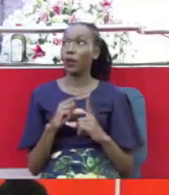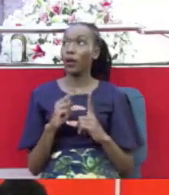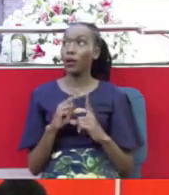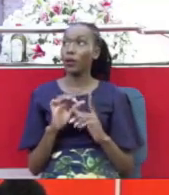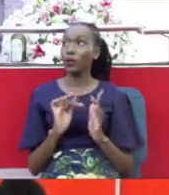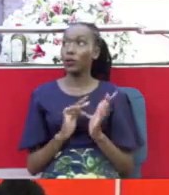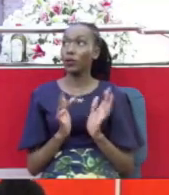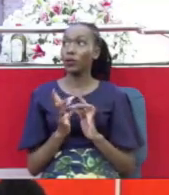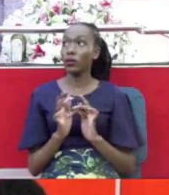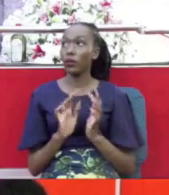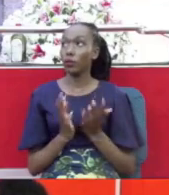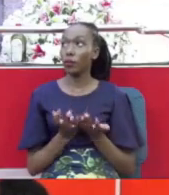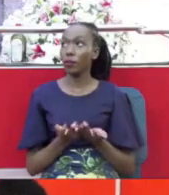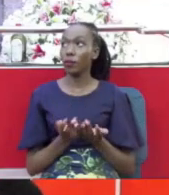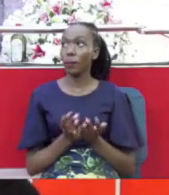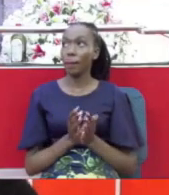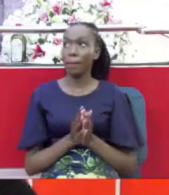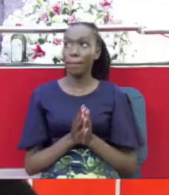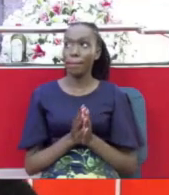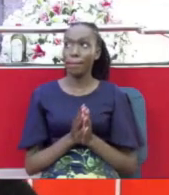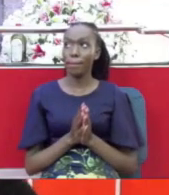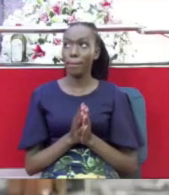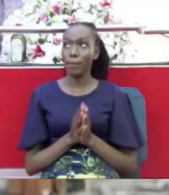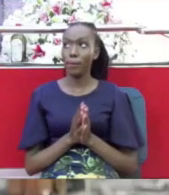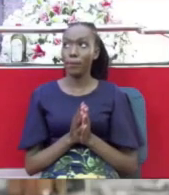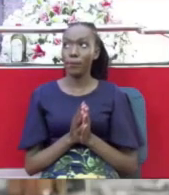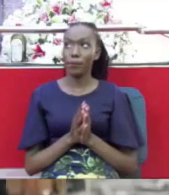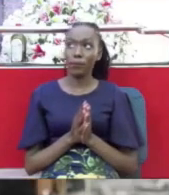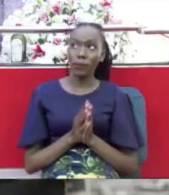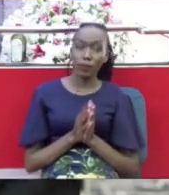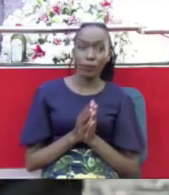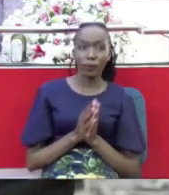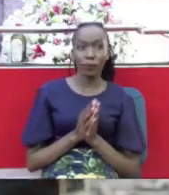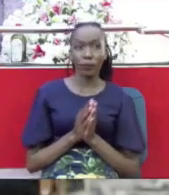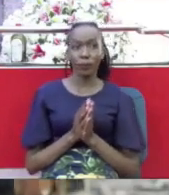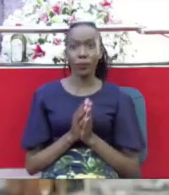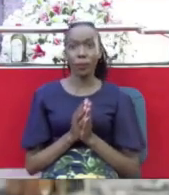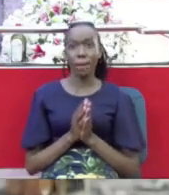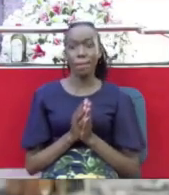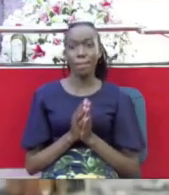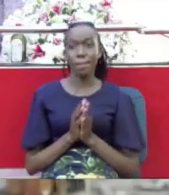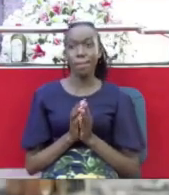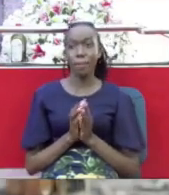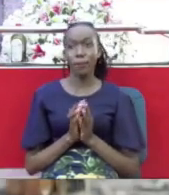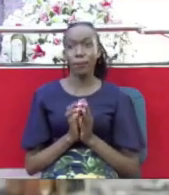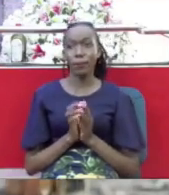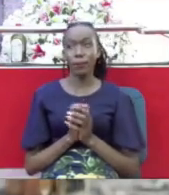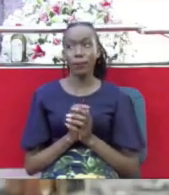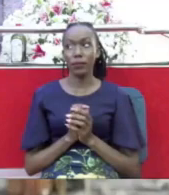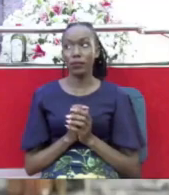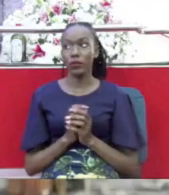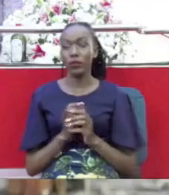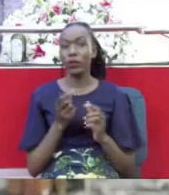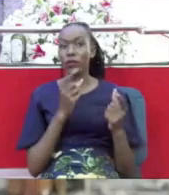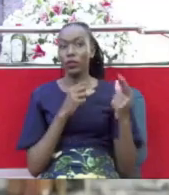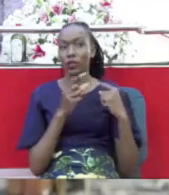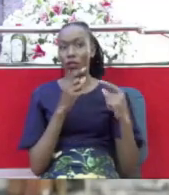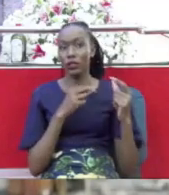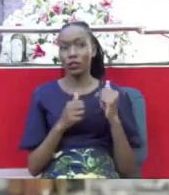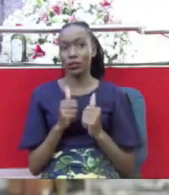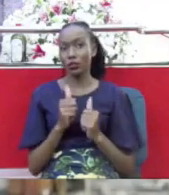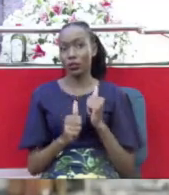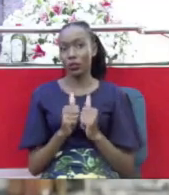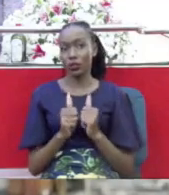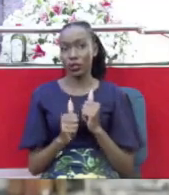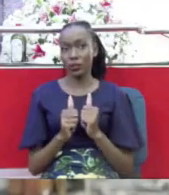I'm called by the name Joshua, which compounds my problem. Ambayo inazingira shida yangu. What generation is this that's being mentioned here? Ya